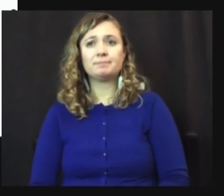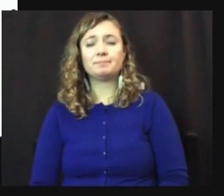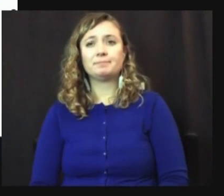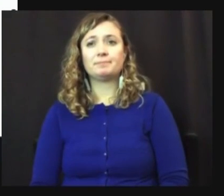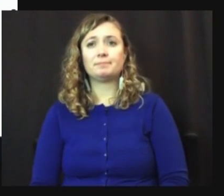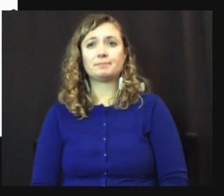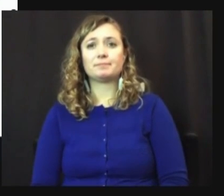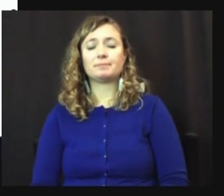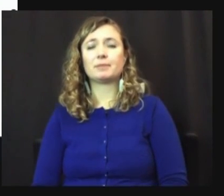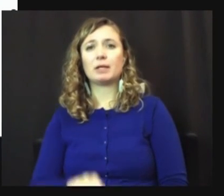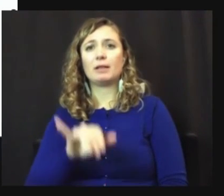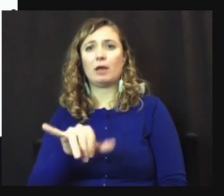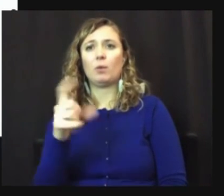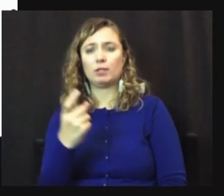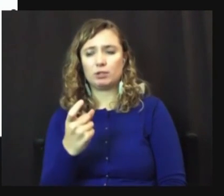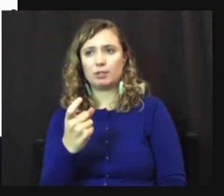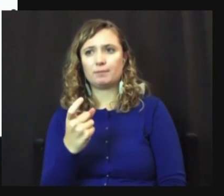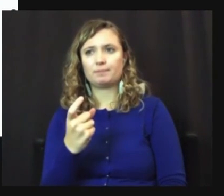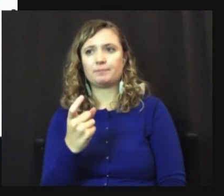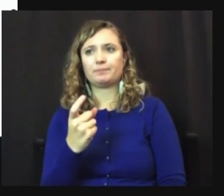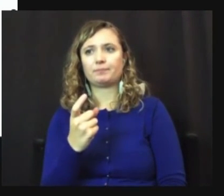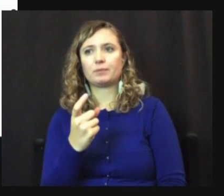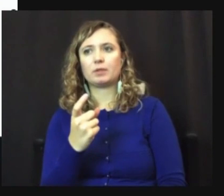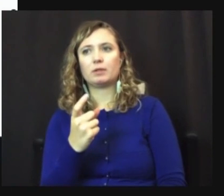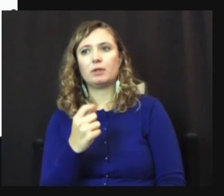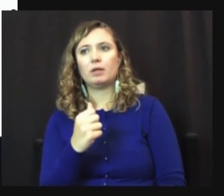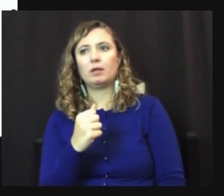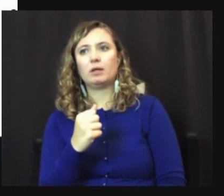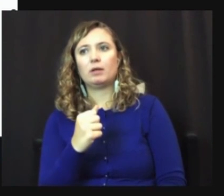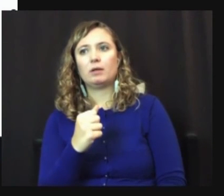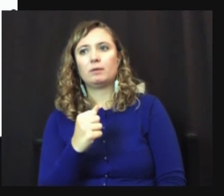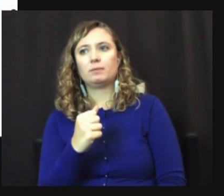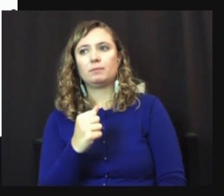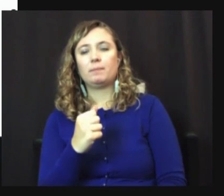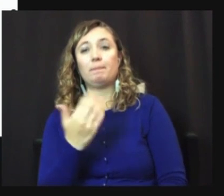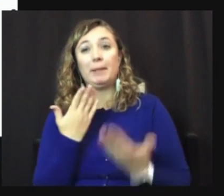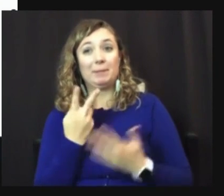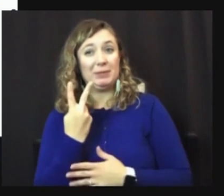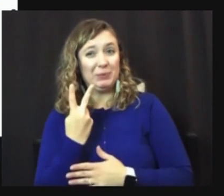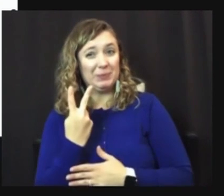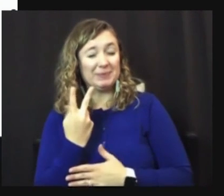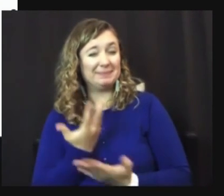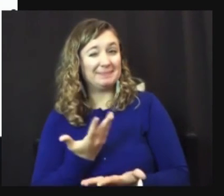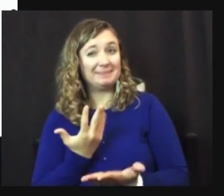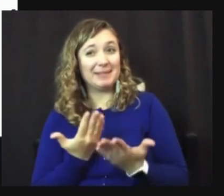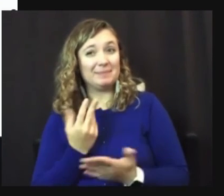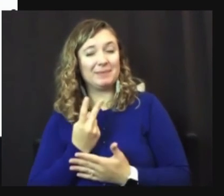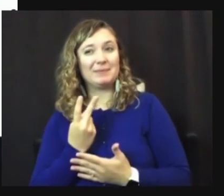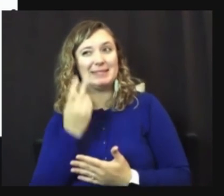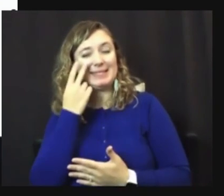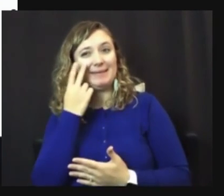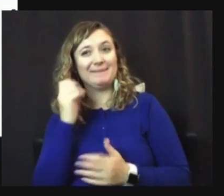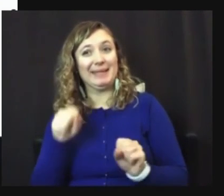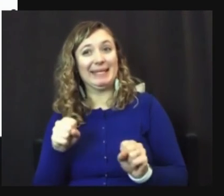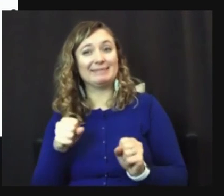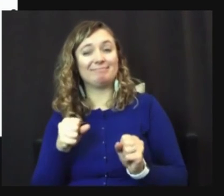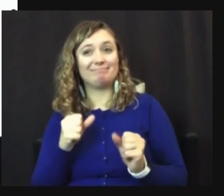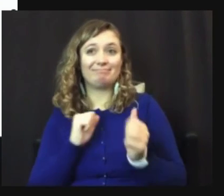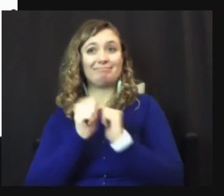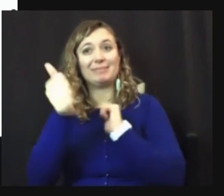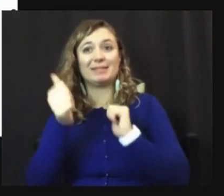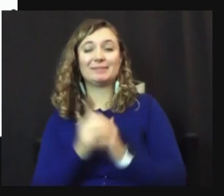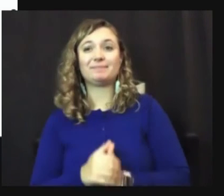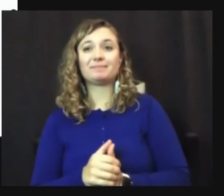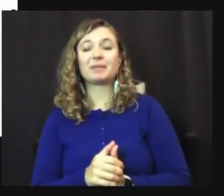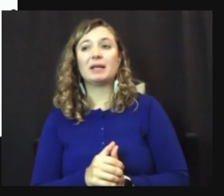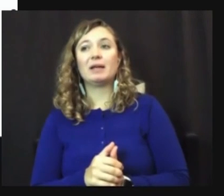That question is maybe two, maybe two. We'll see if I can breeze through these last two. What